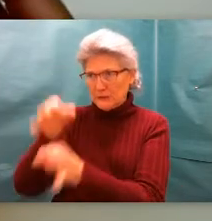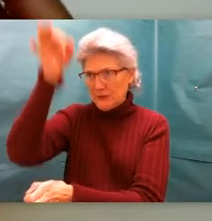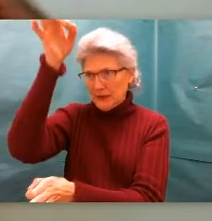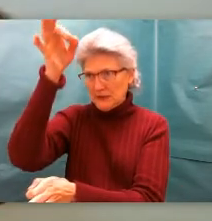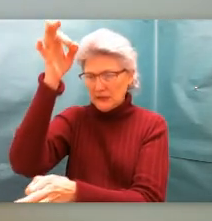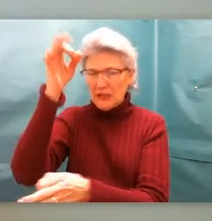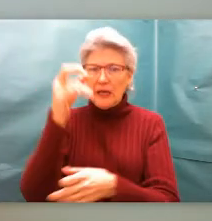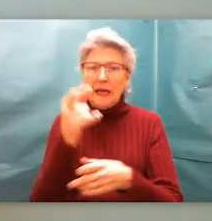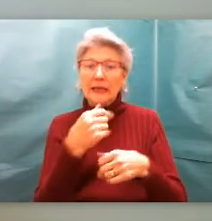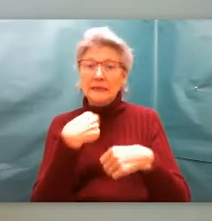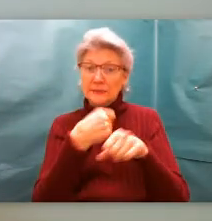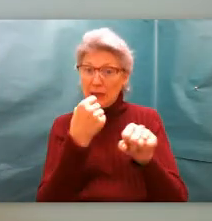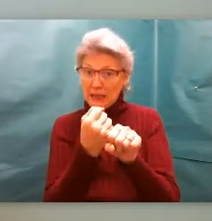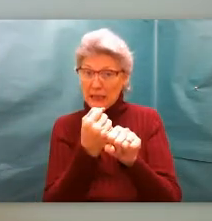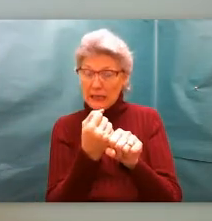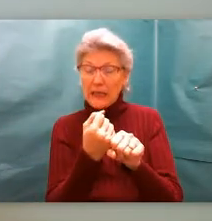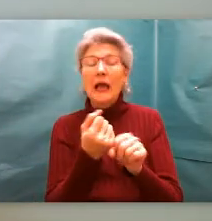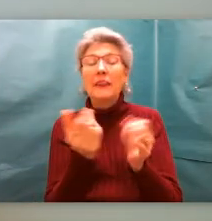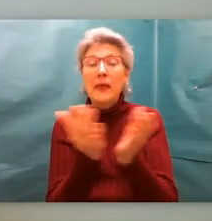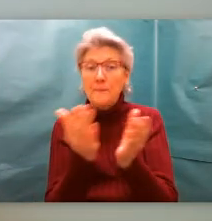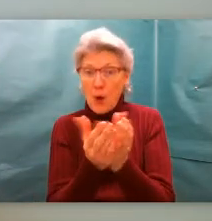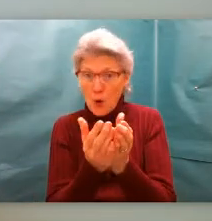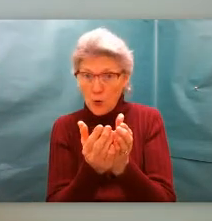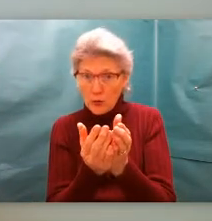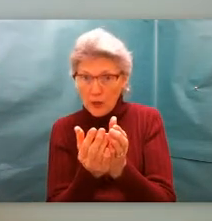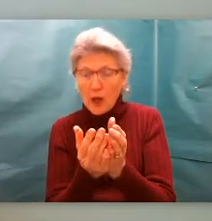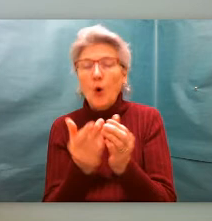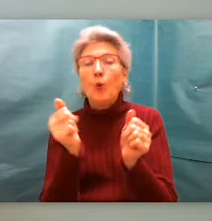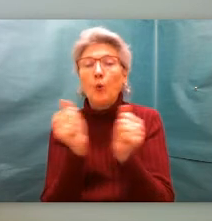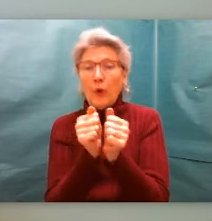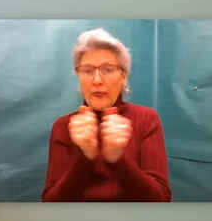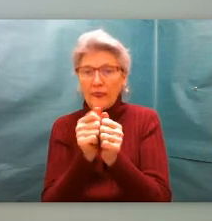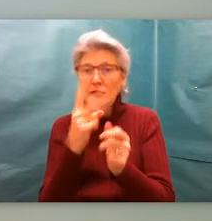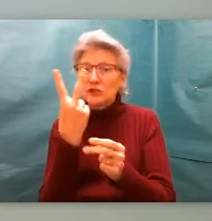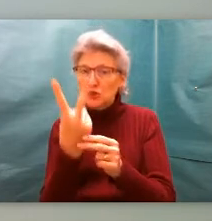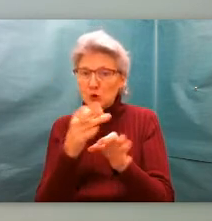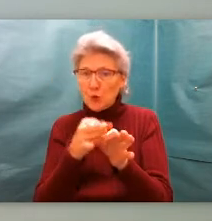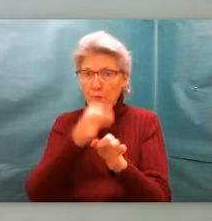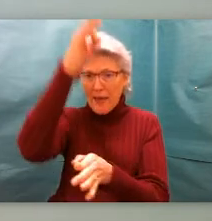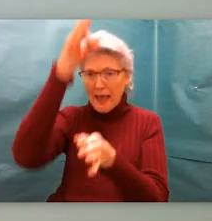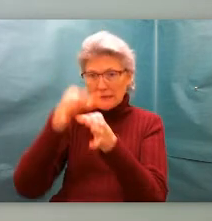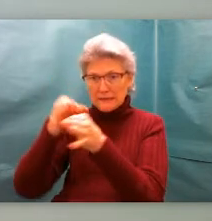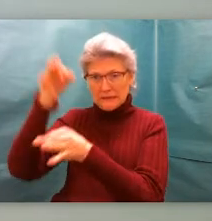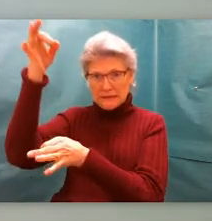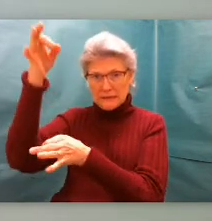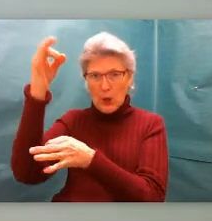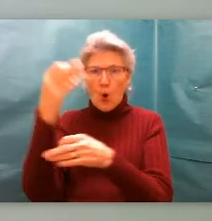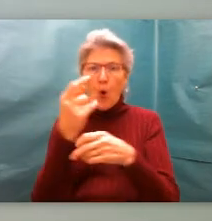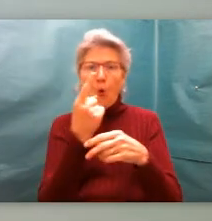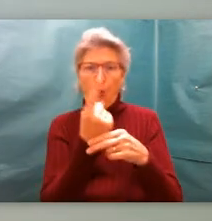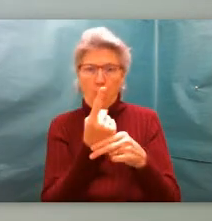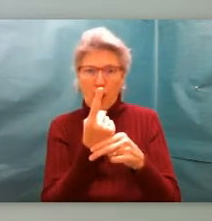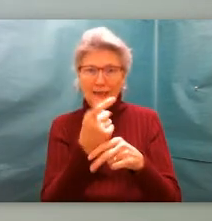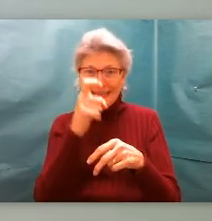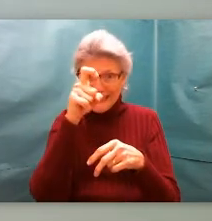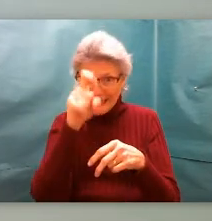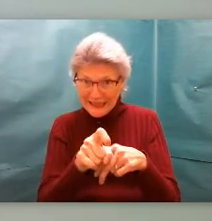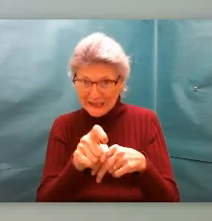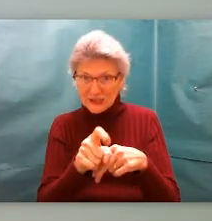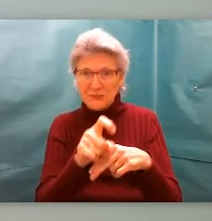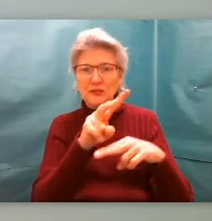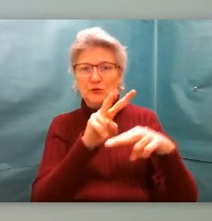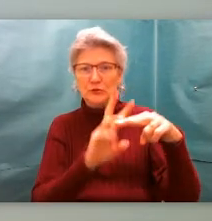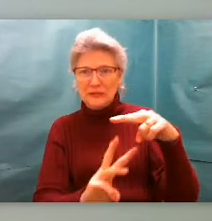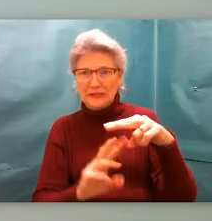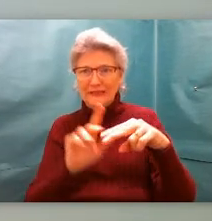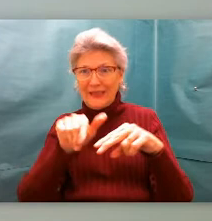3 6 feet long and the other is 2 6-foot long. And he has a piece of wood already that is 4 6-foot long, and he needs